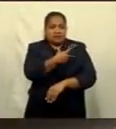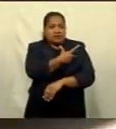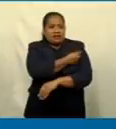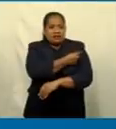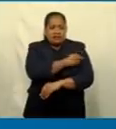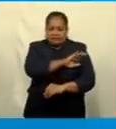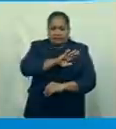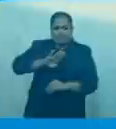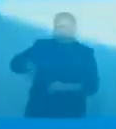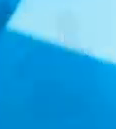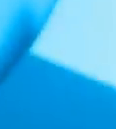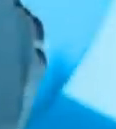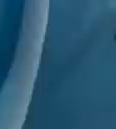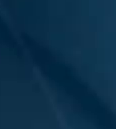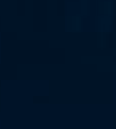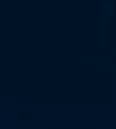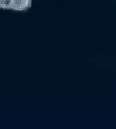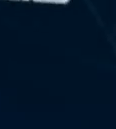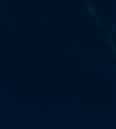northerners.